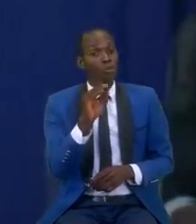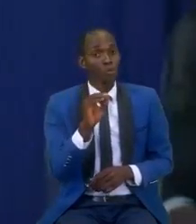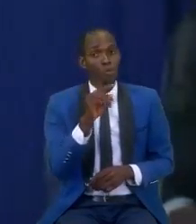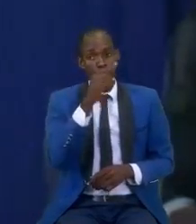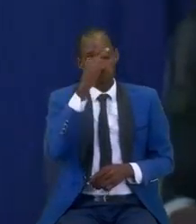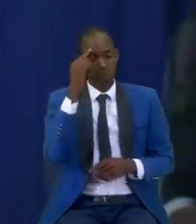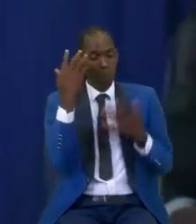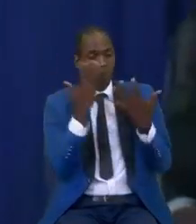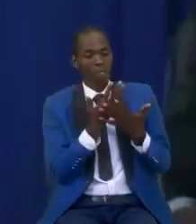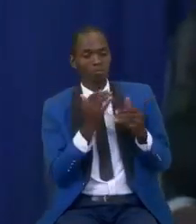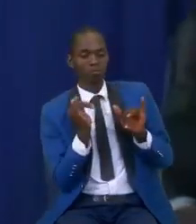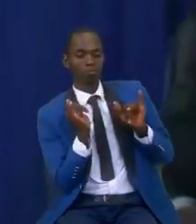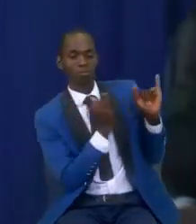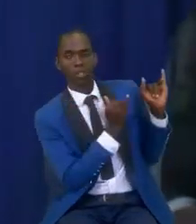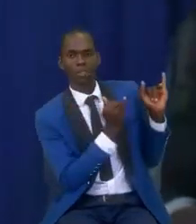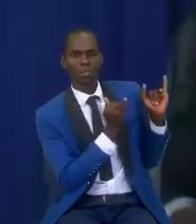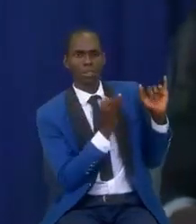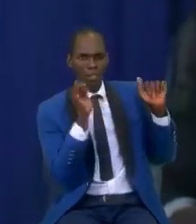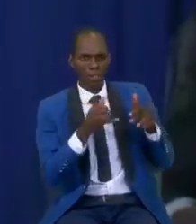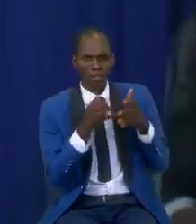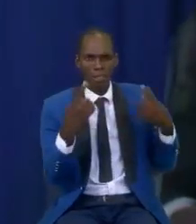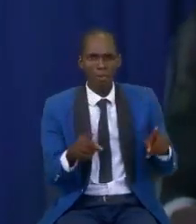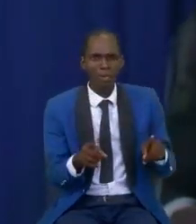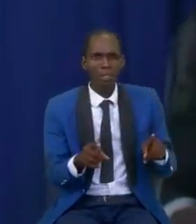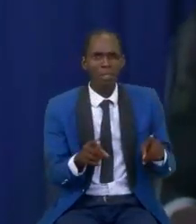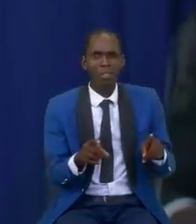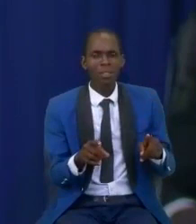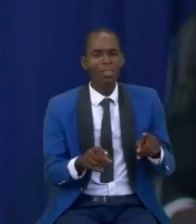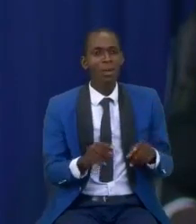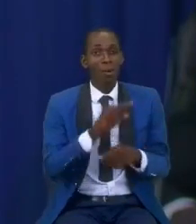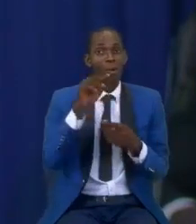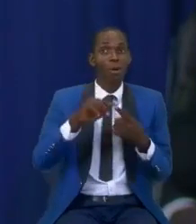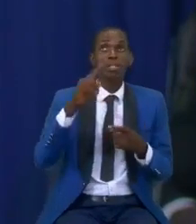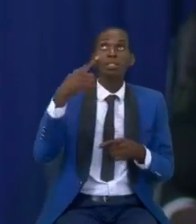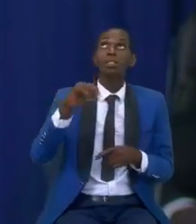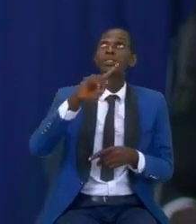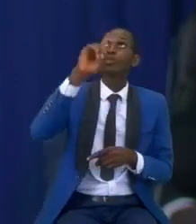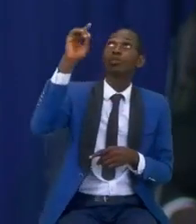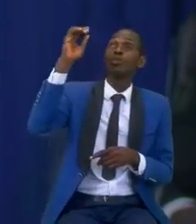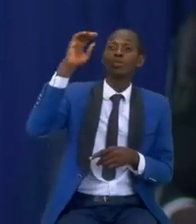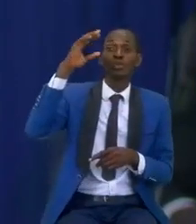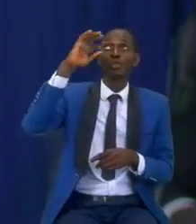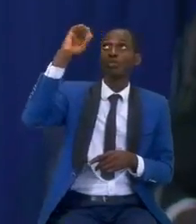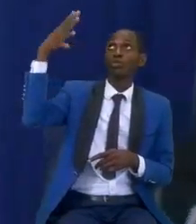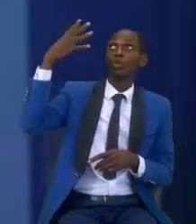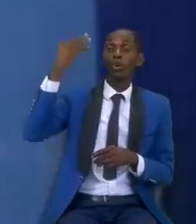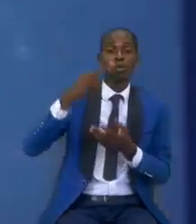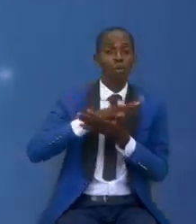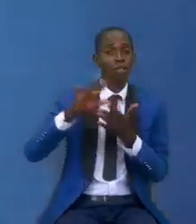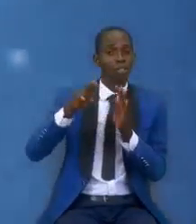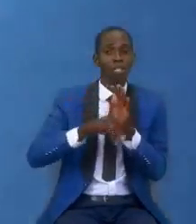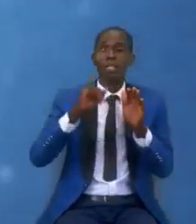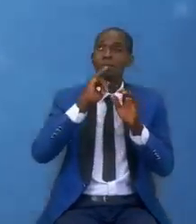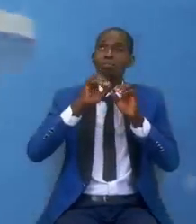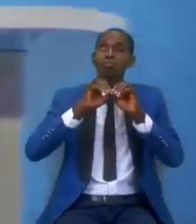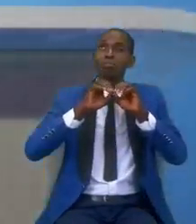the sun of righteousness is shining, and it shines on the person moving, and it's moving